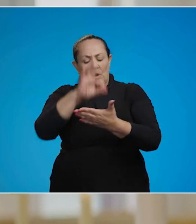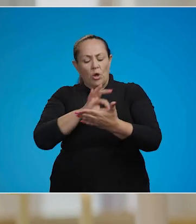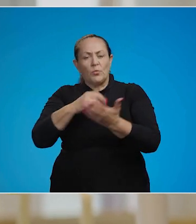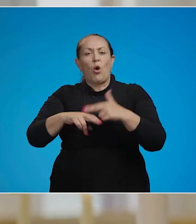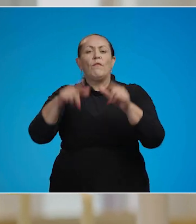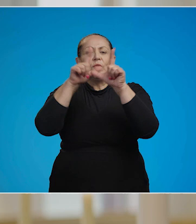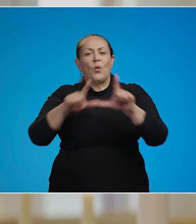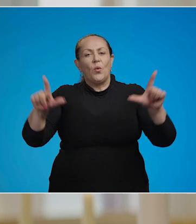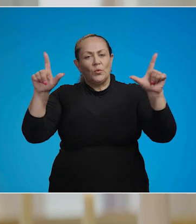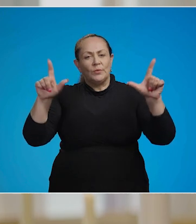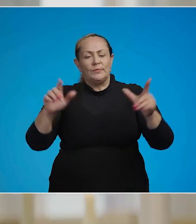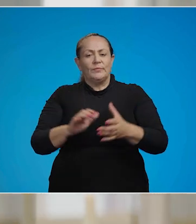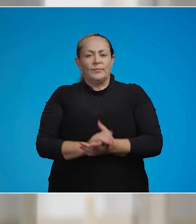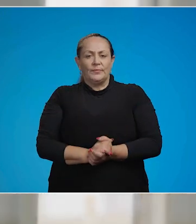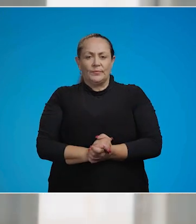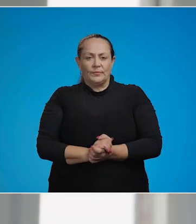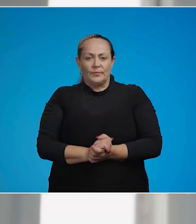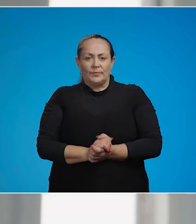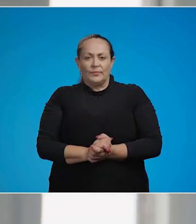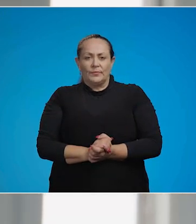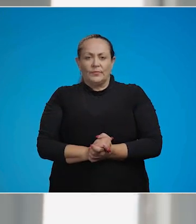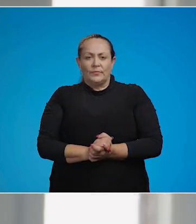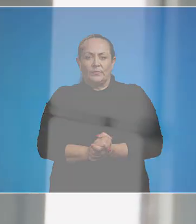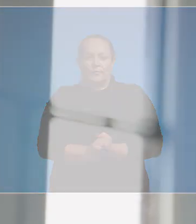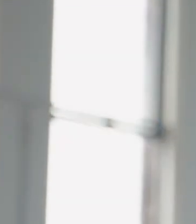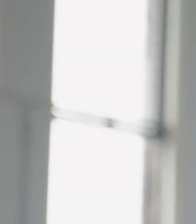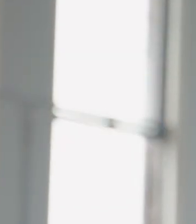The Gospel of the Lord. Praise to you.